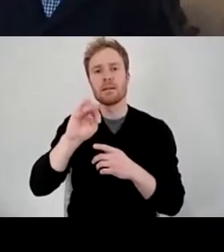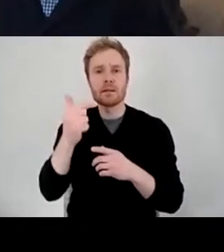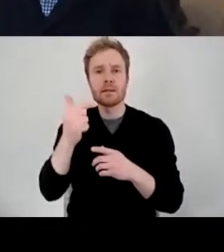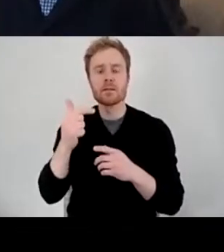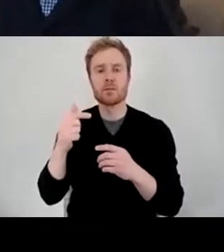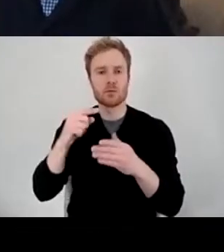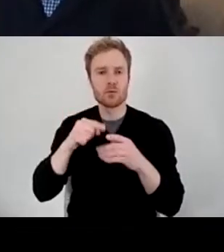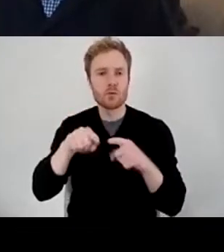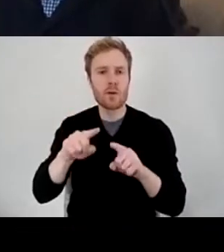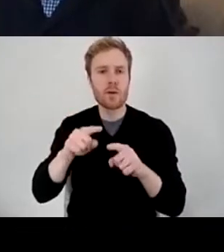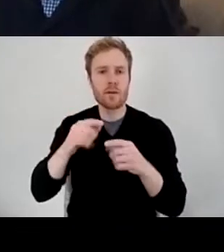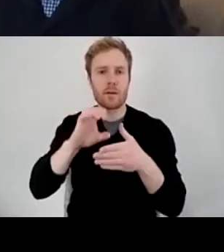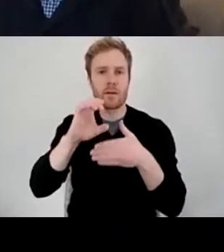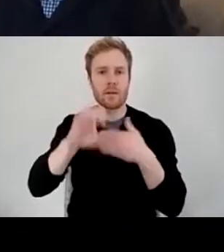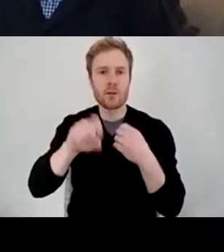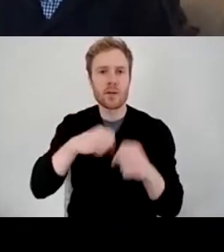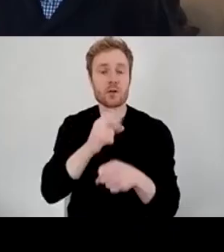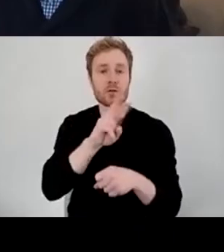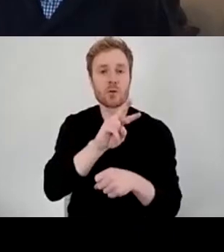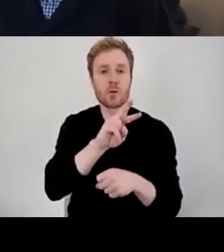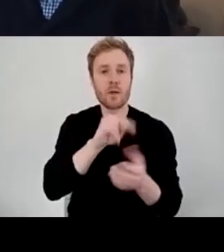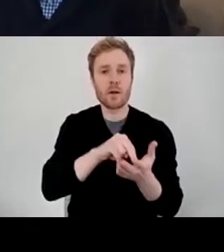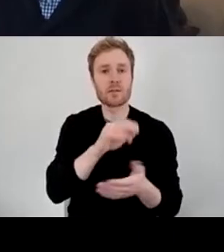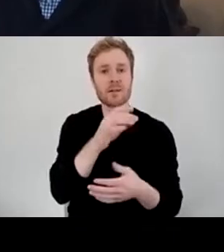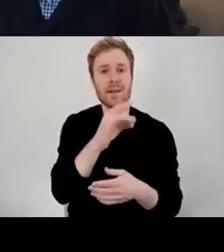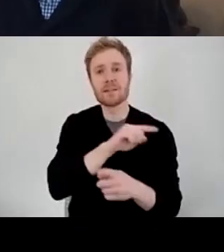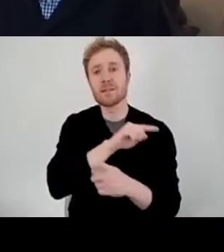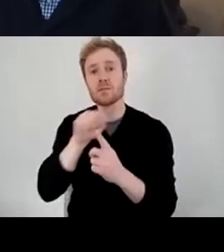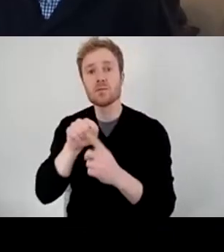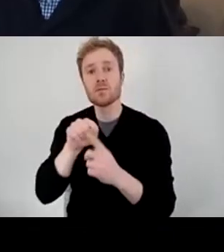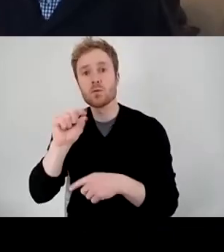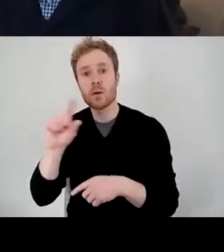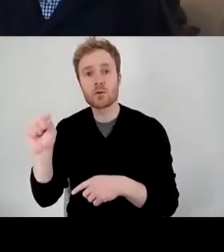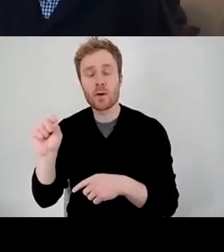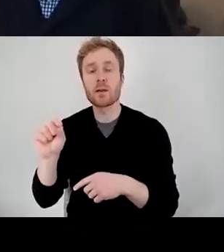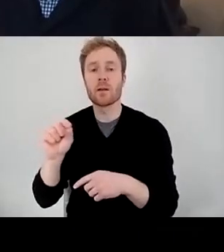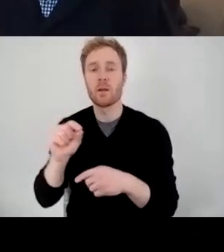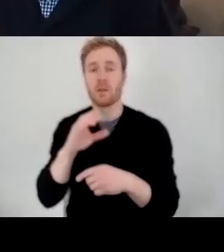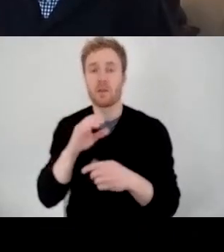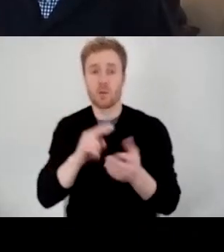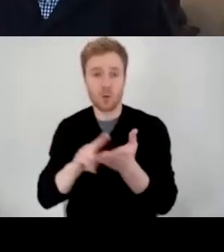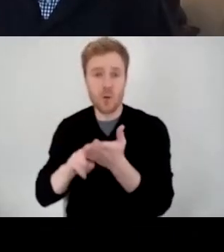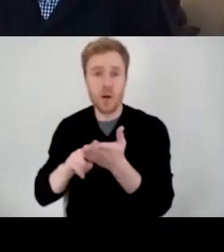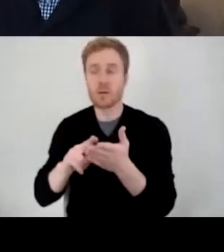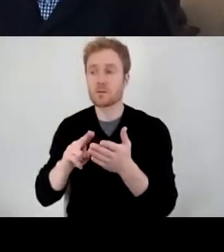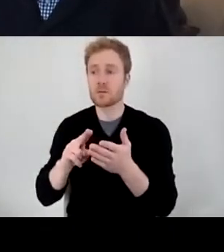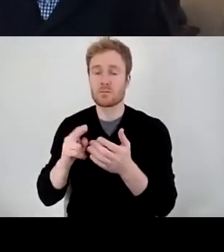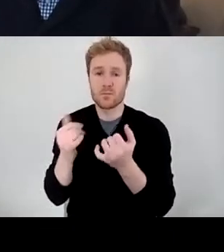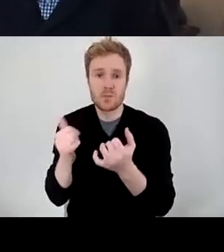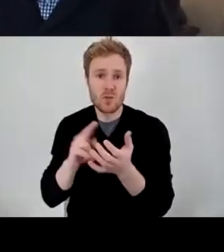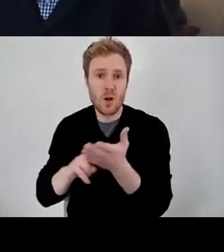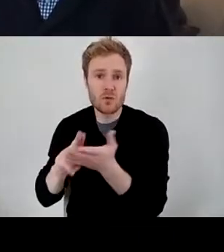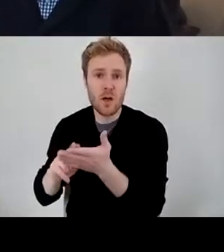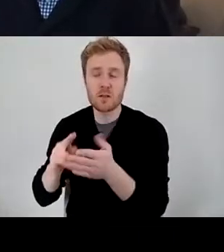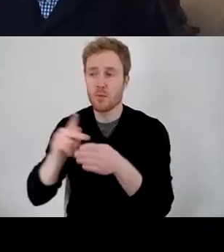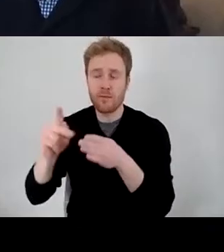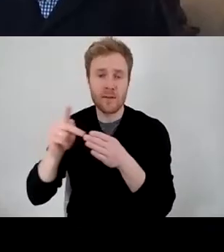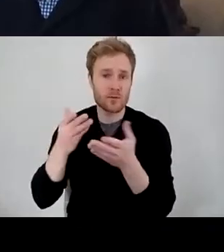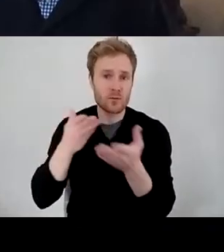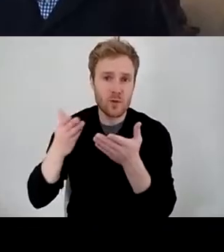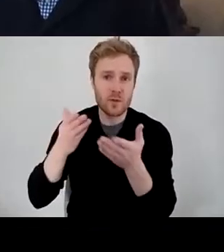say aye. Aye. Aye. Any opposed? Bill is recommended. Bill 1074. Bill 1074,